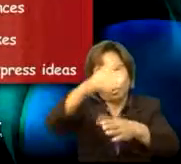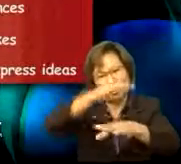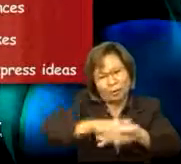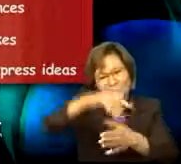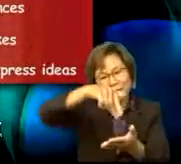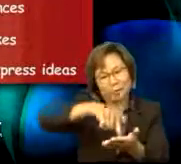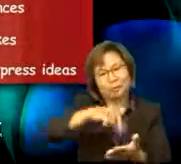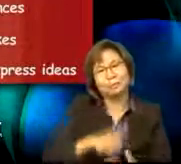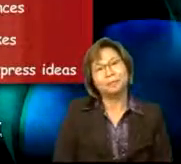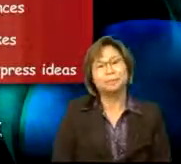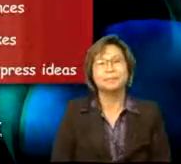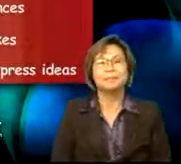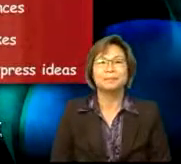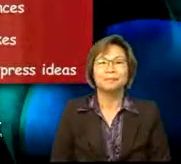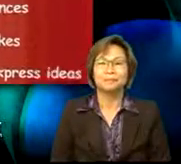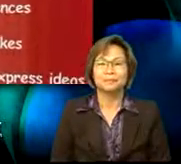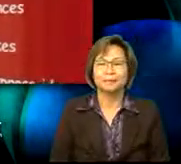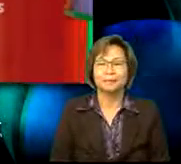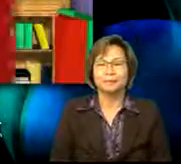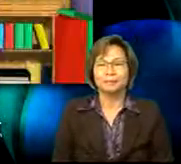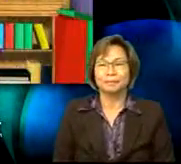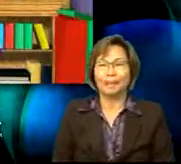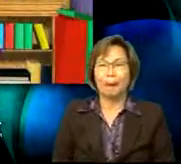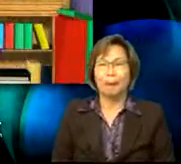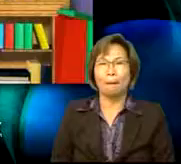you on this one.